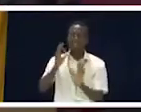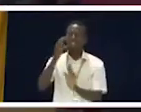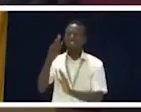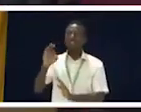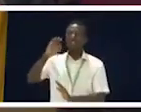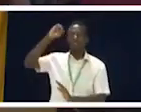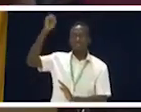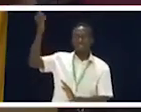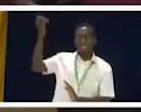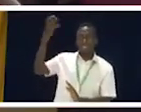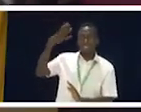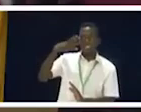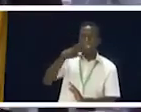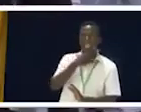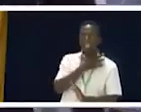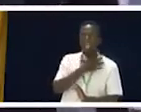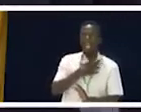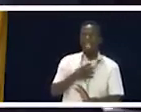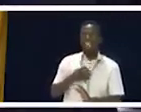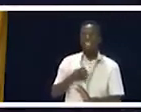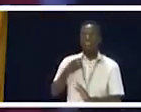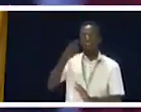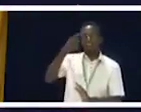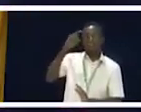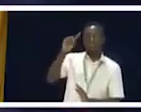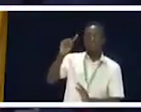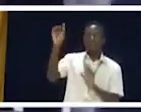the background and setup of mercy.